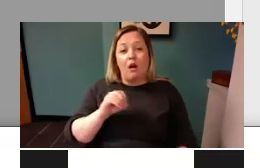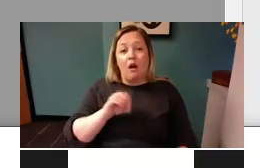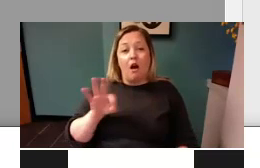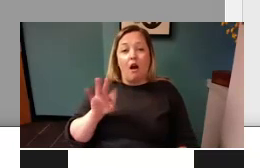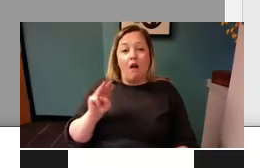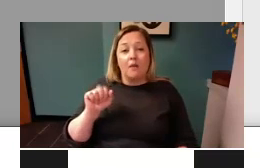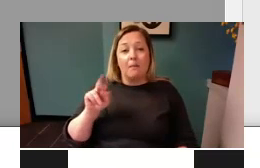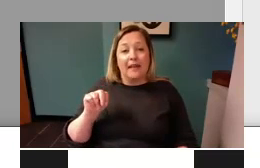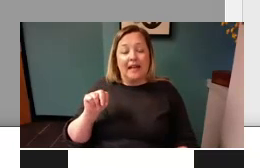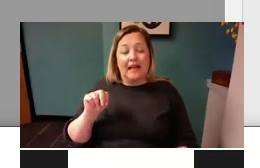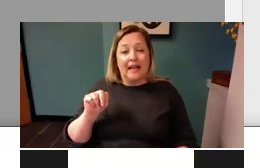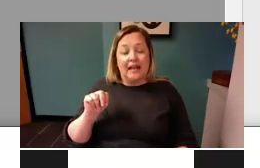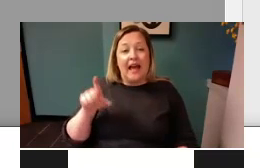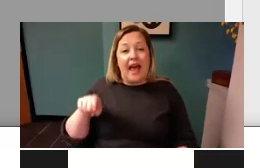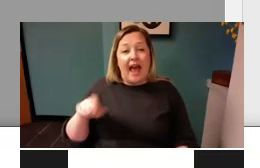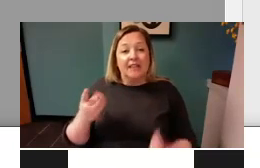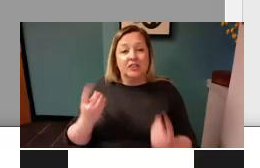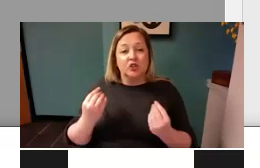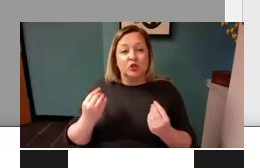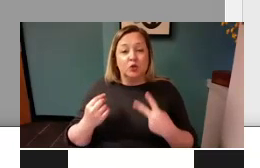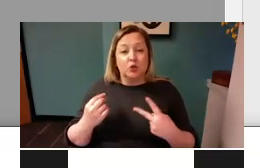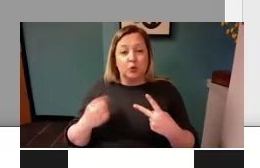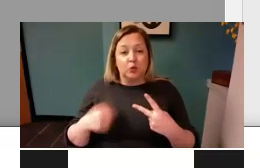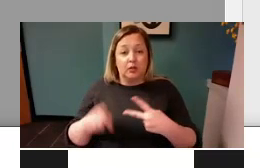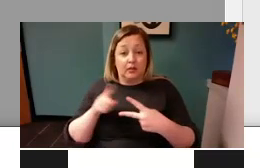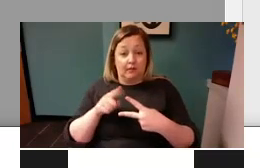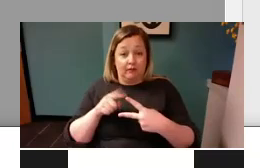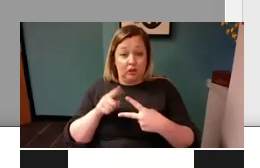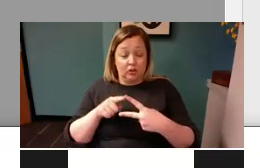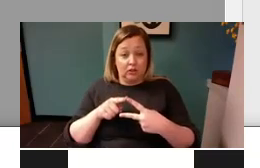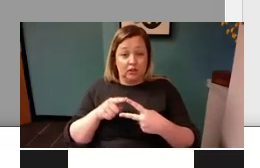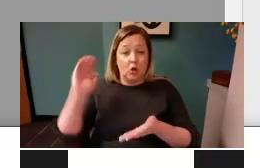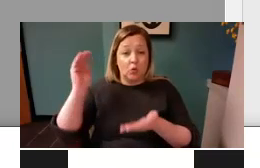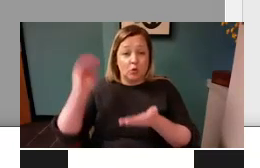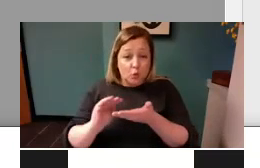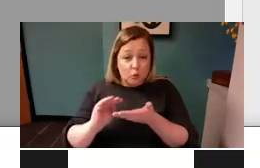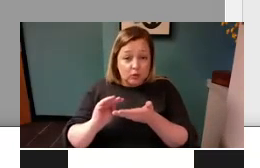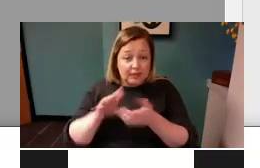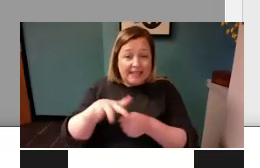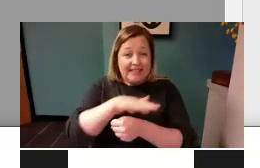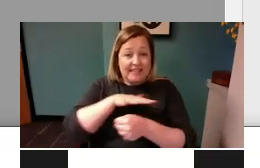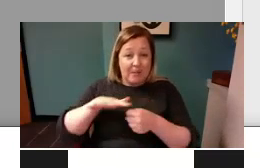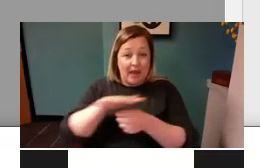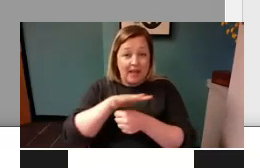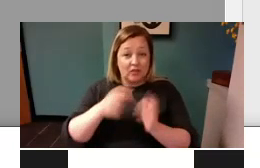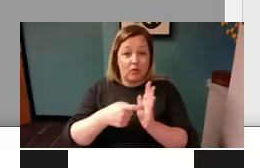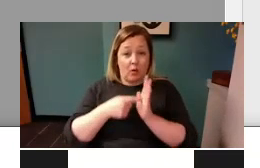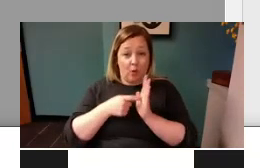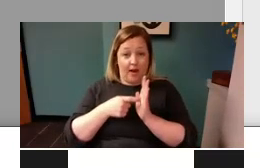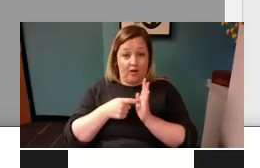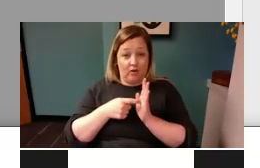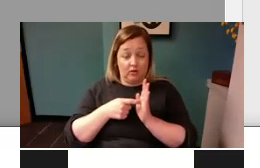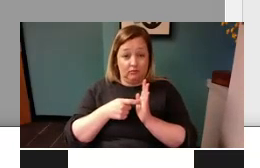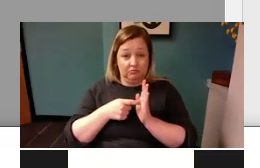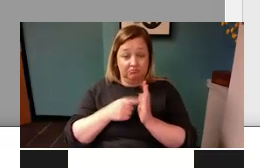First thing is we need to reduce the amount of space required by using this frequency information,